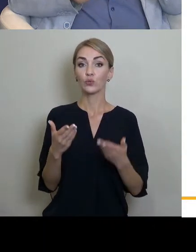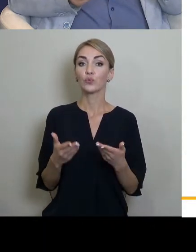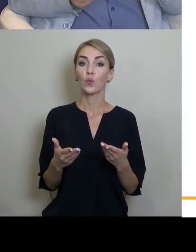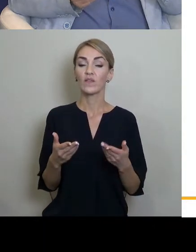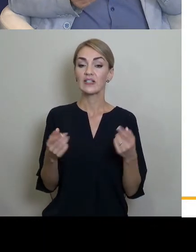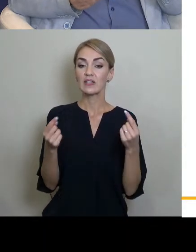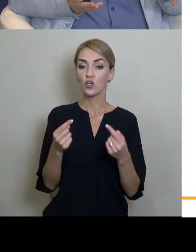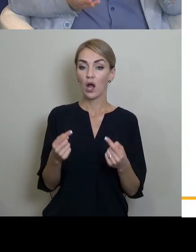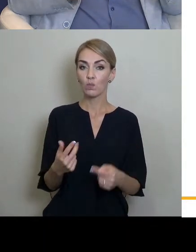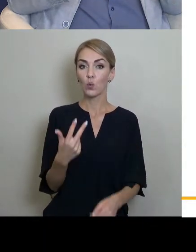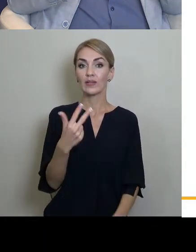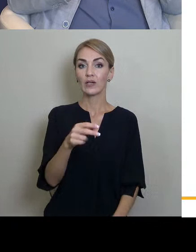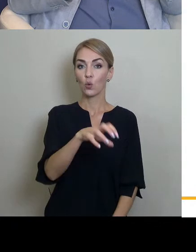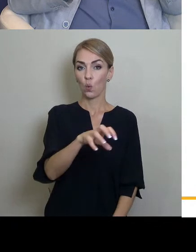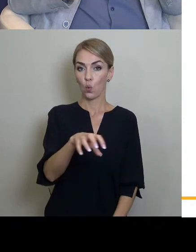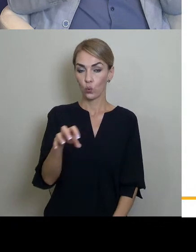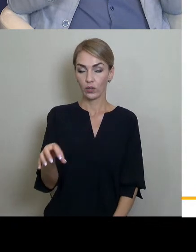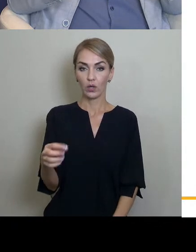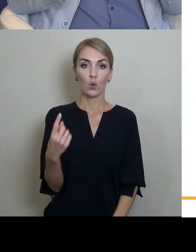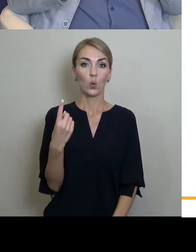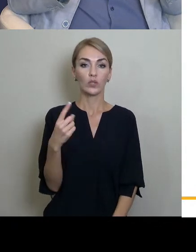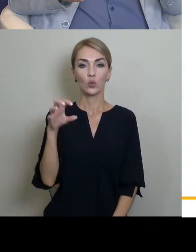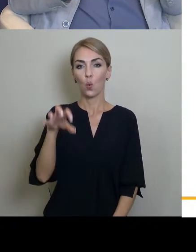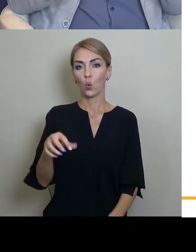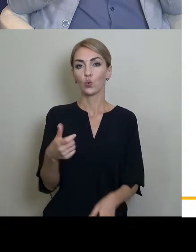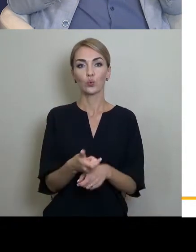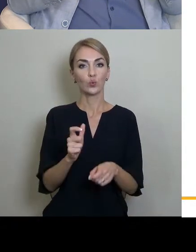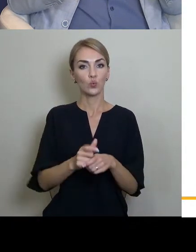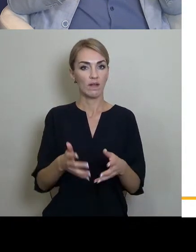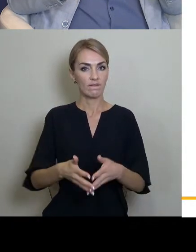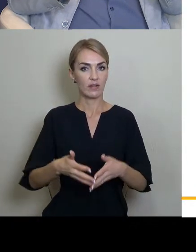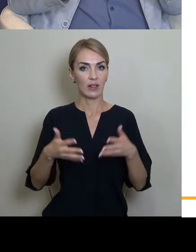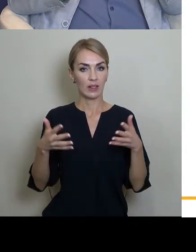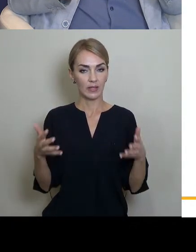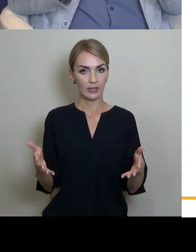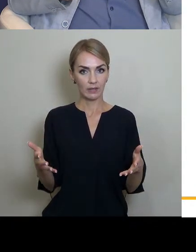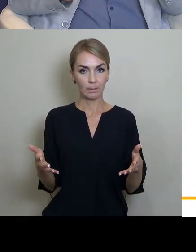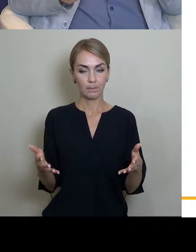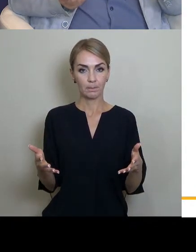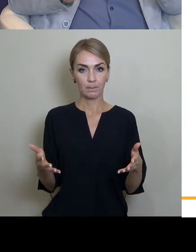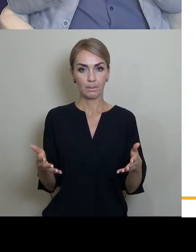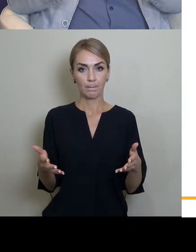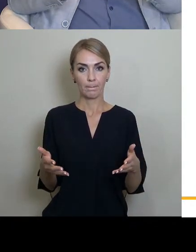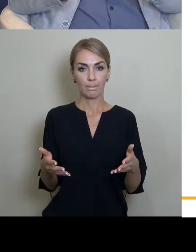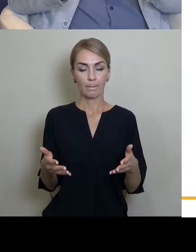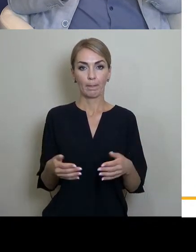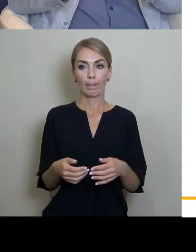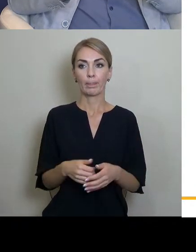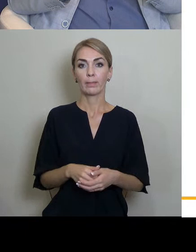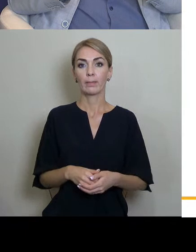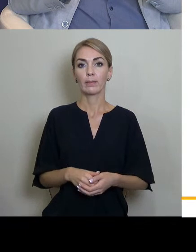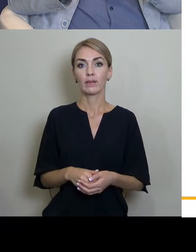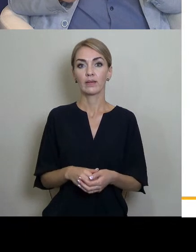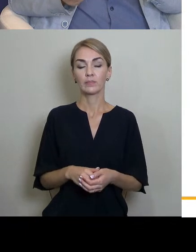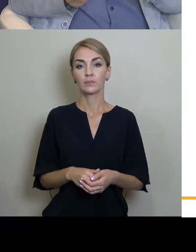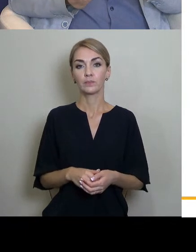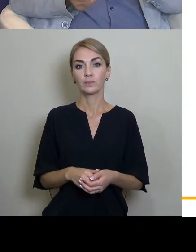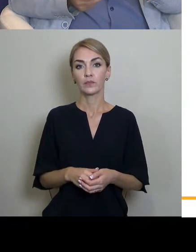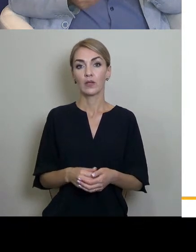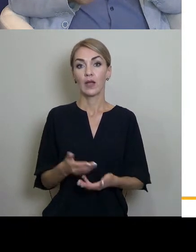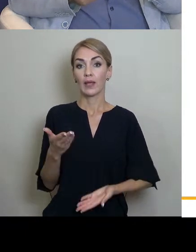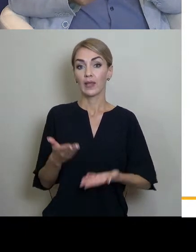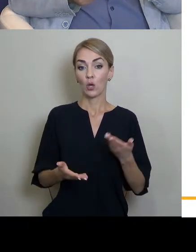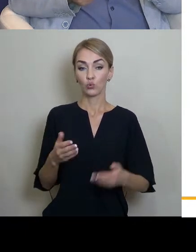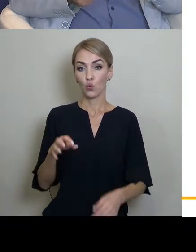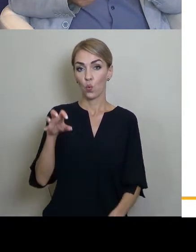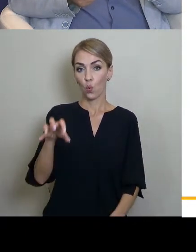in the council, and we identify 3 constituencies, we can make one of the constituencies very big and 2